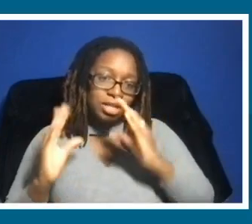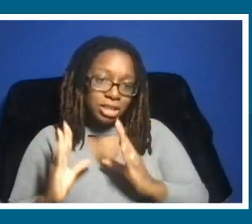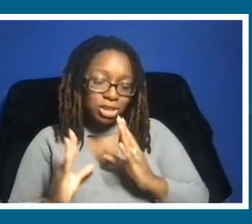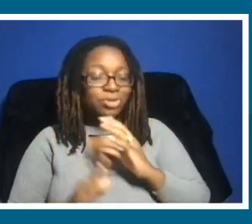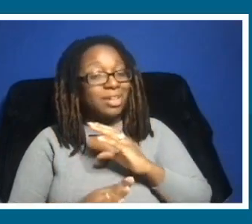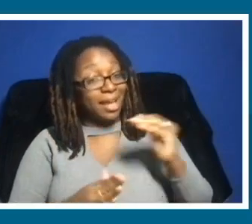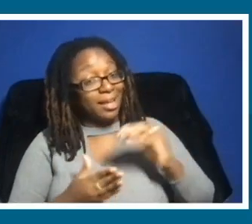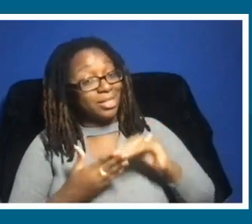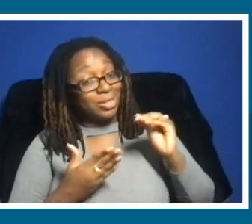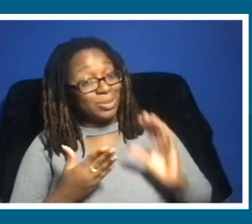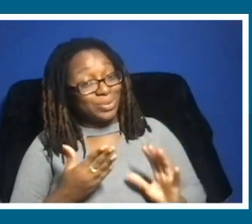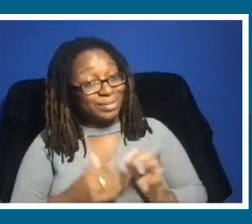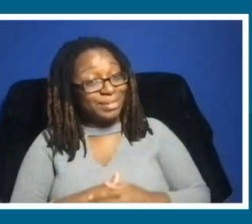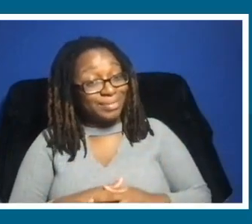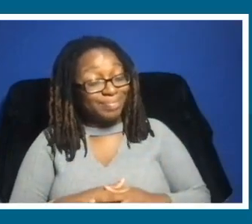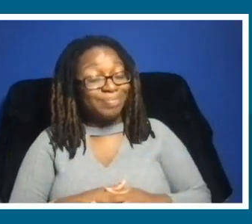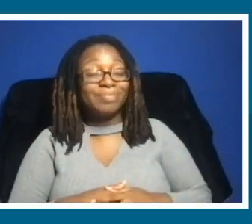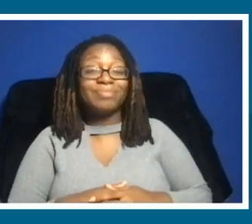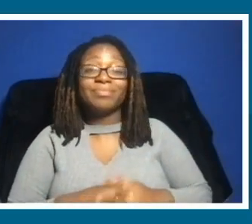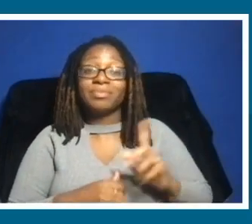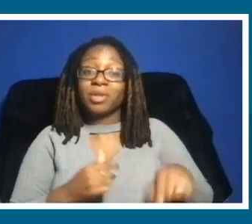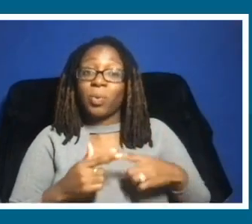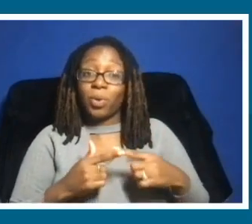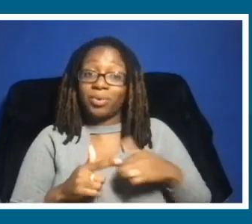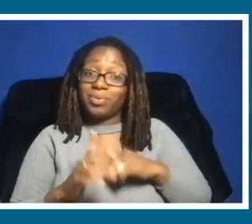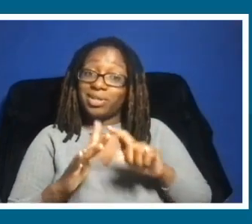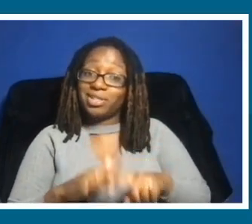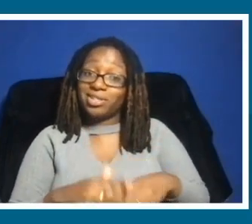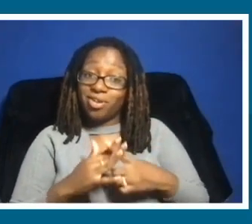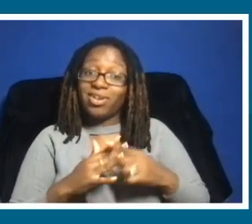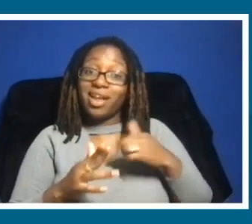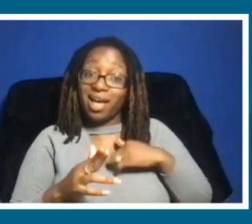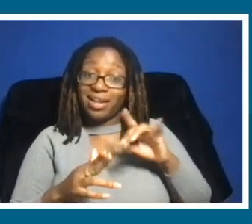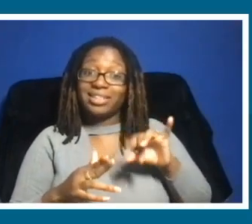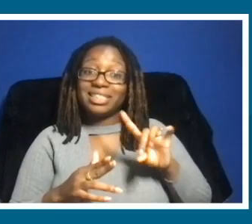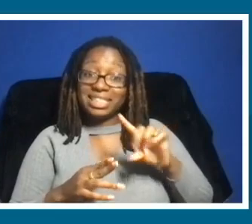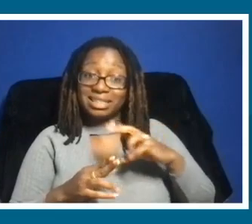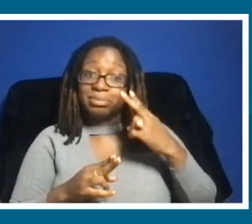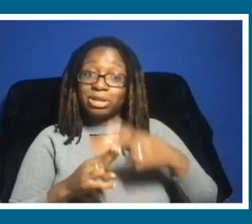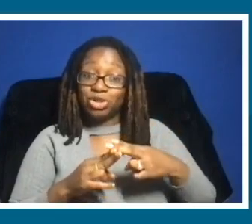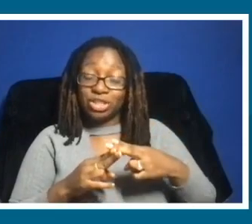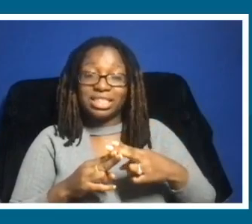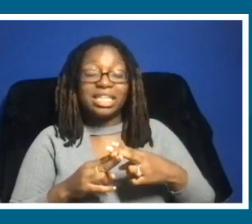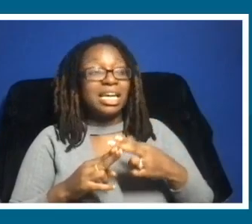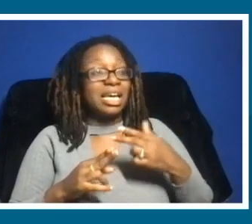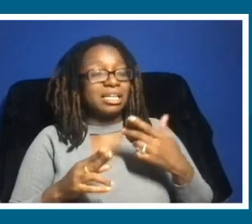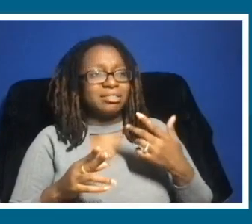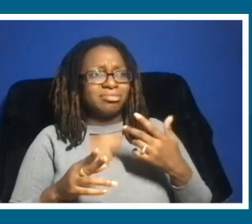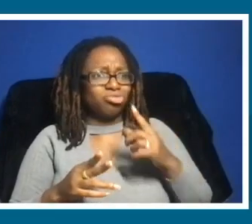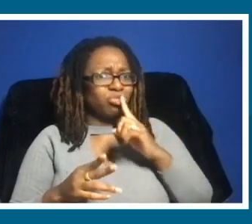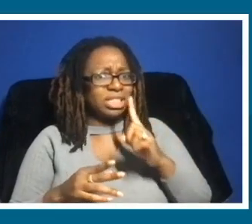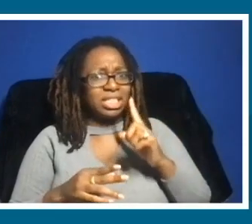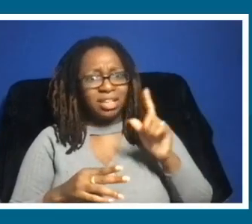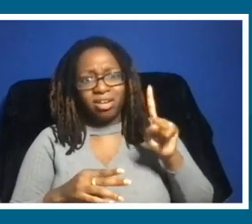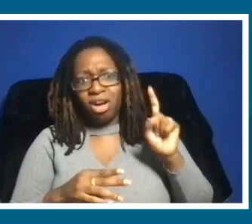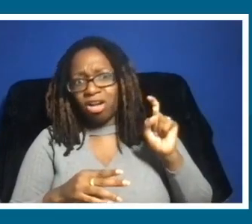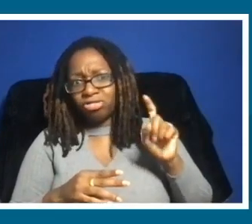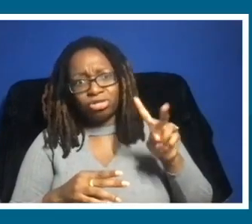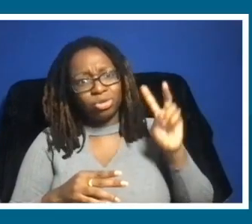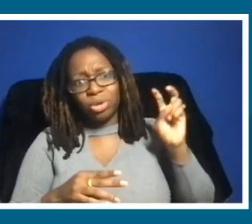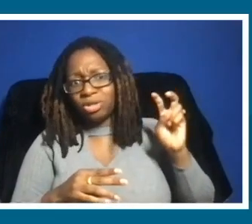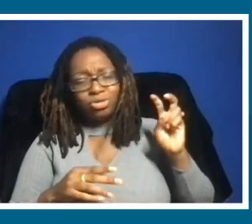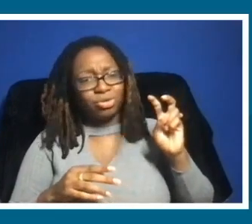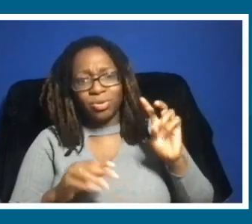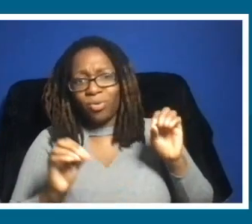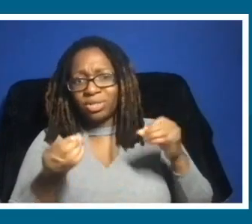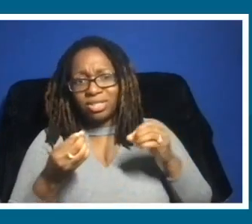I mentioned this at the beginning of our session, that there really are dozens, actually there are hundreds of organizations across the